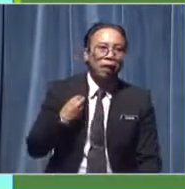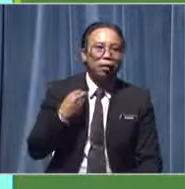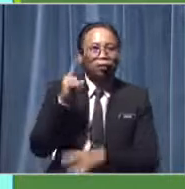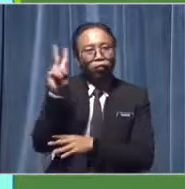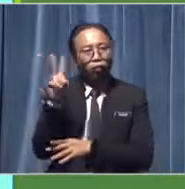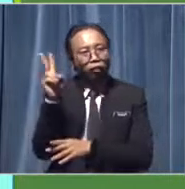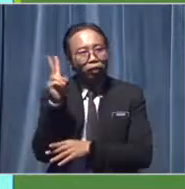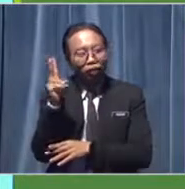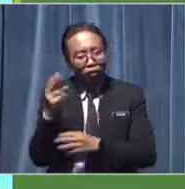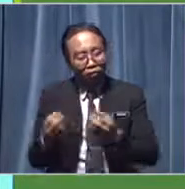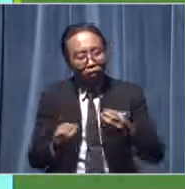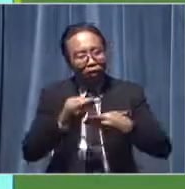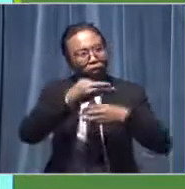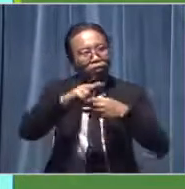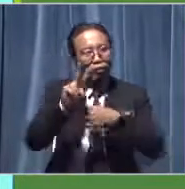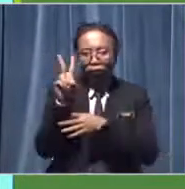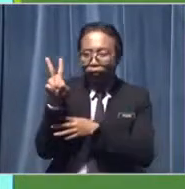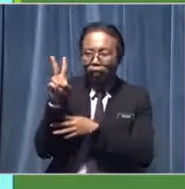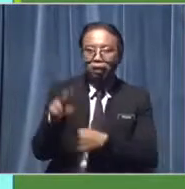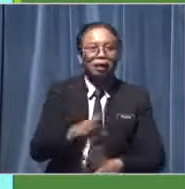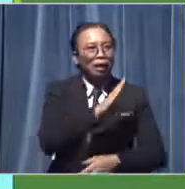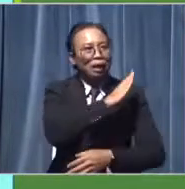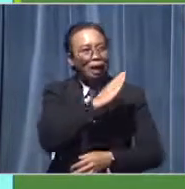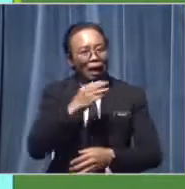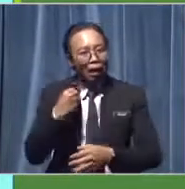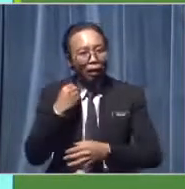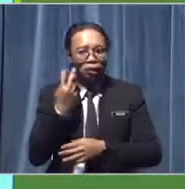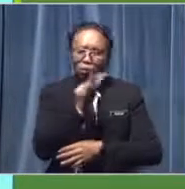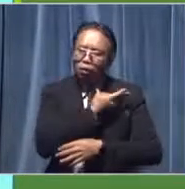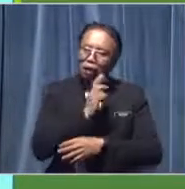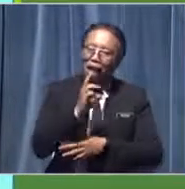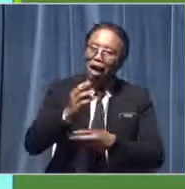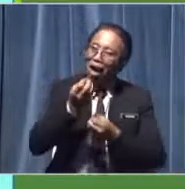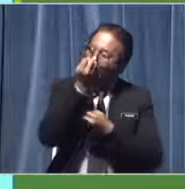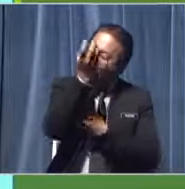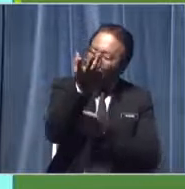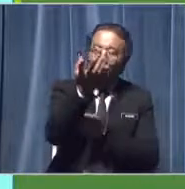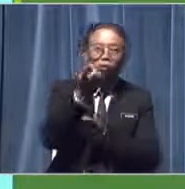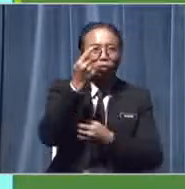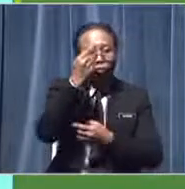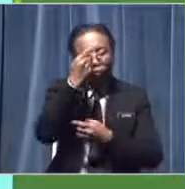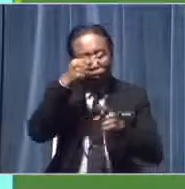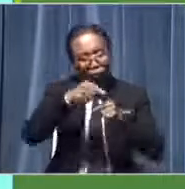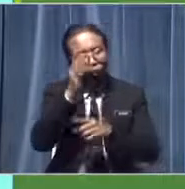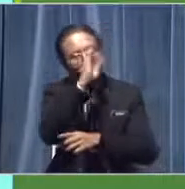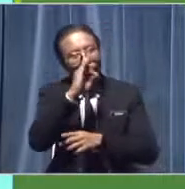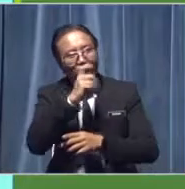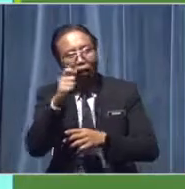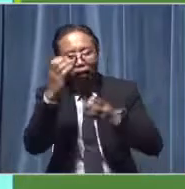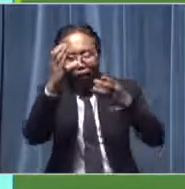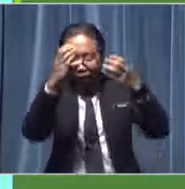voltage supply V, and we are asked to find the capacitance